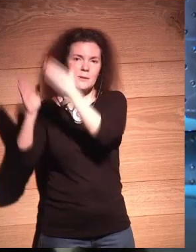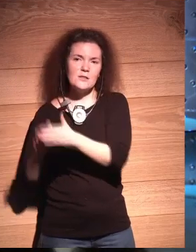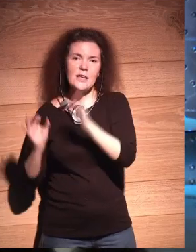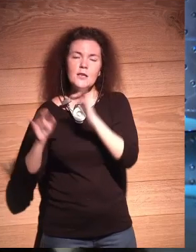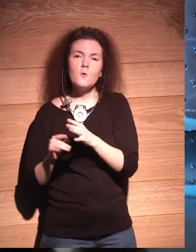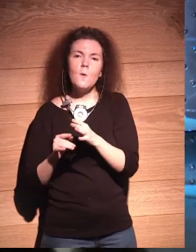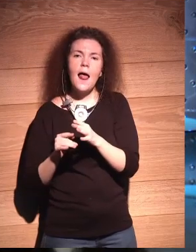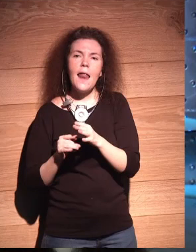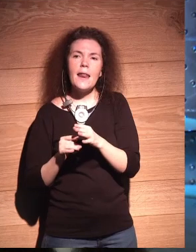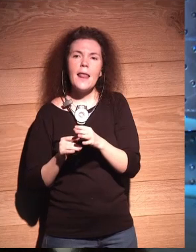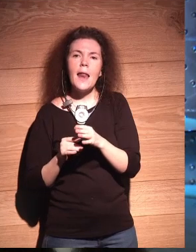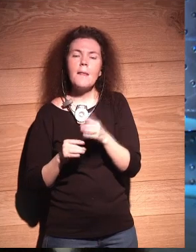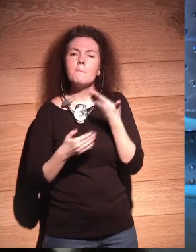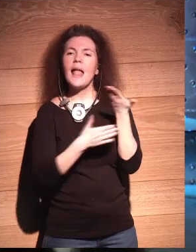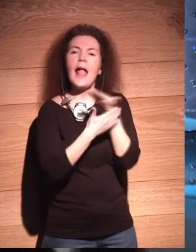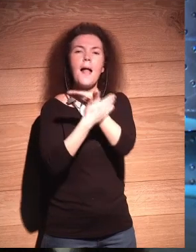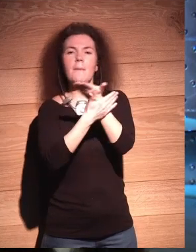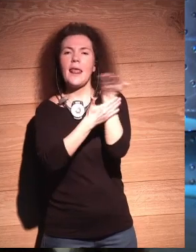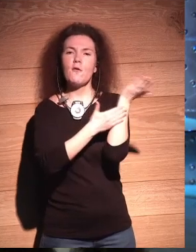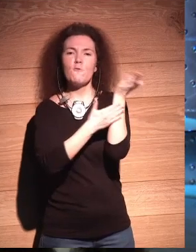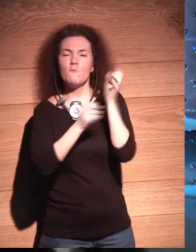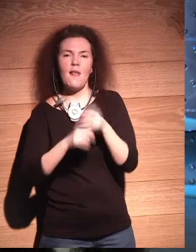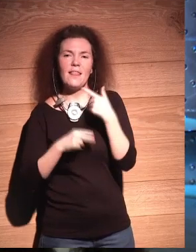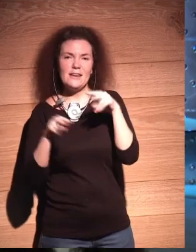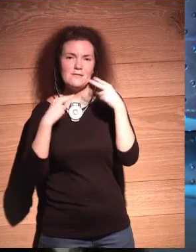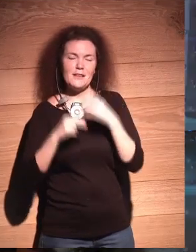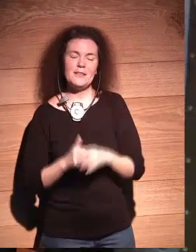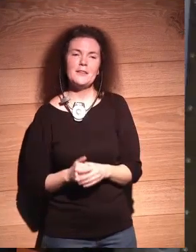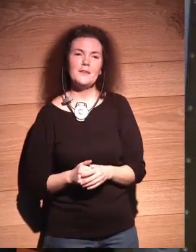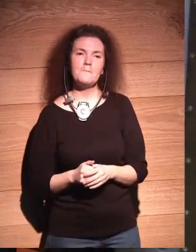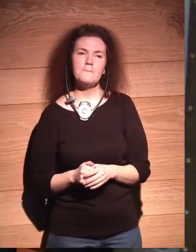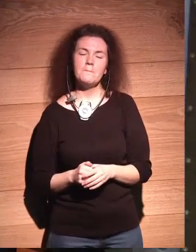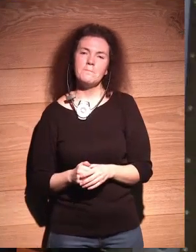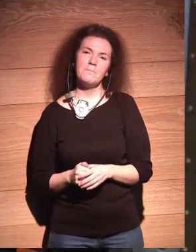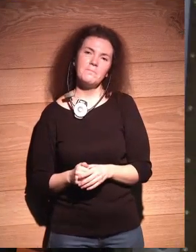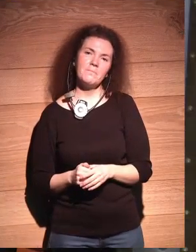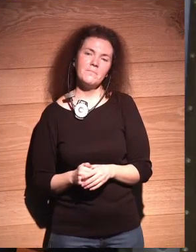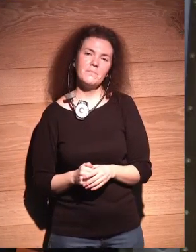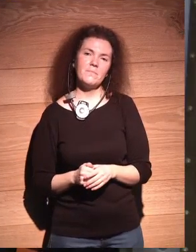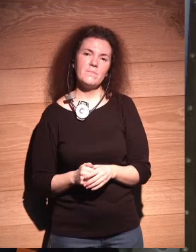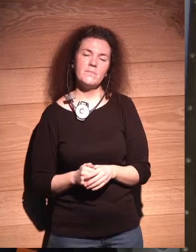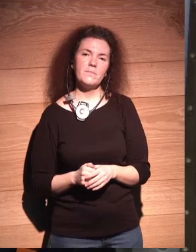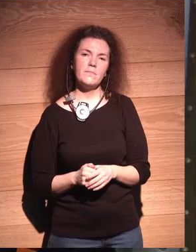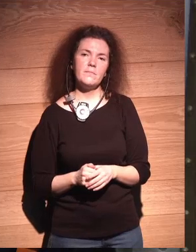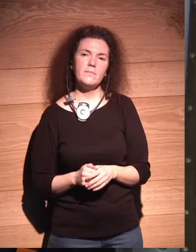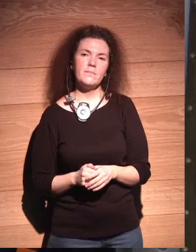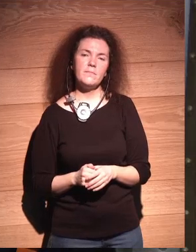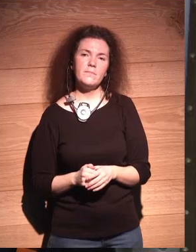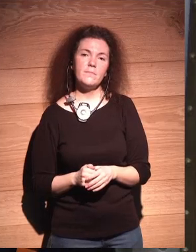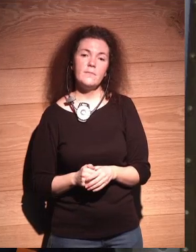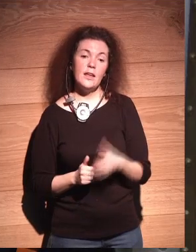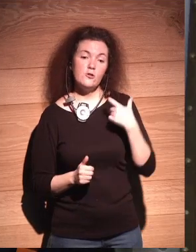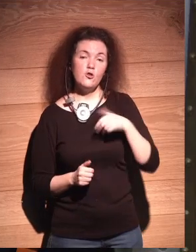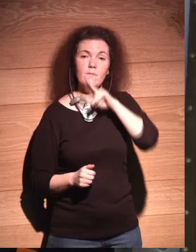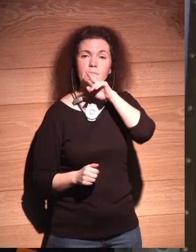these concerts, I would do it in very clumsy Italian. I would say, I'm